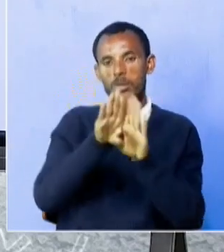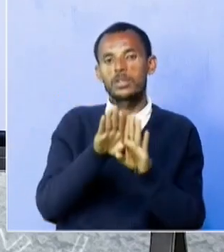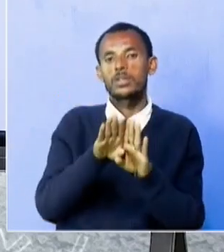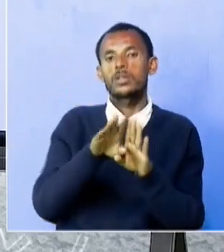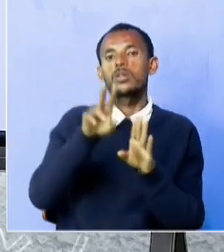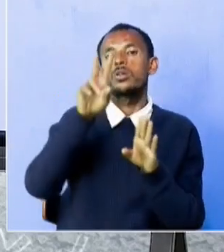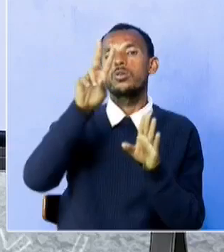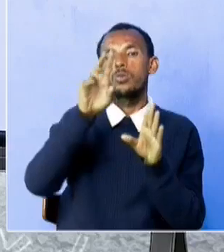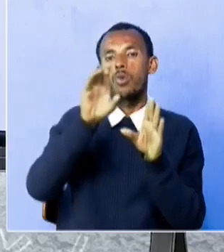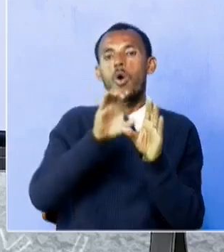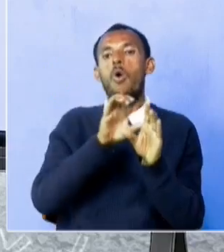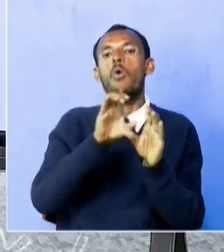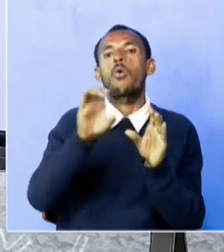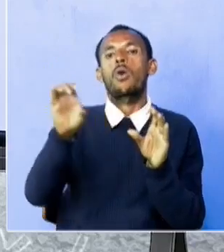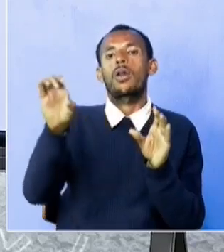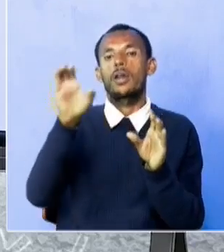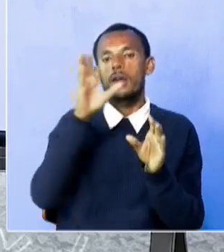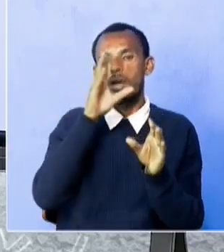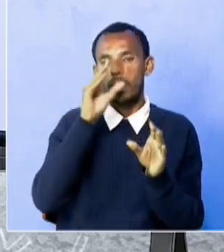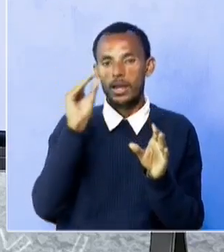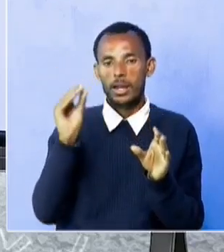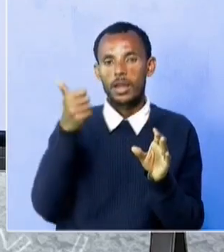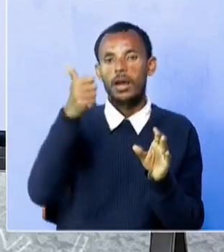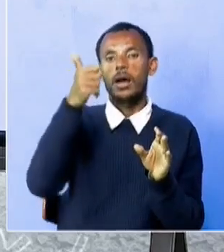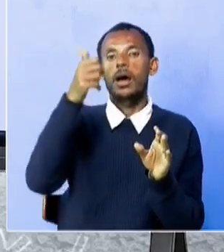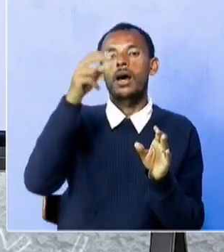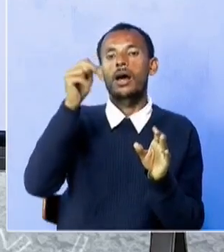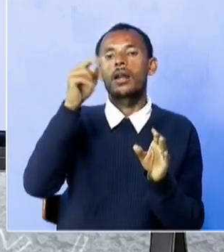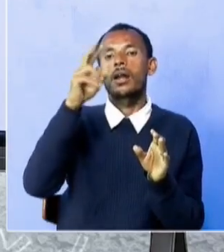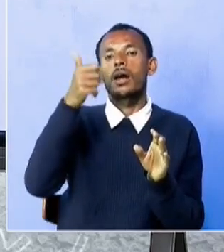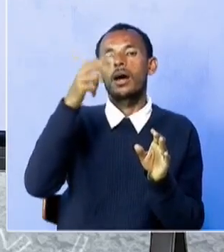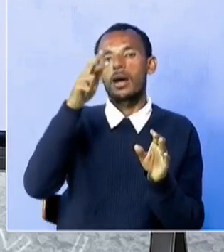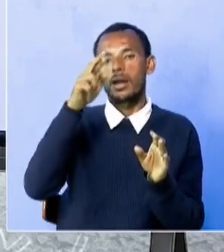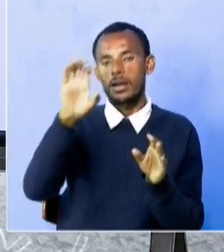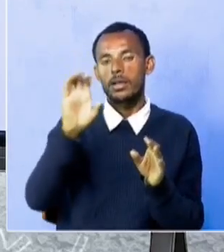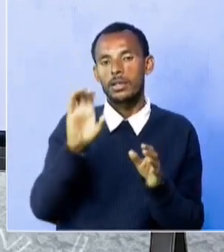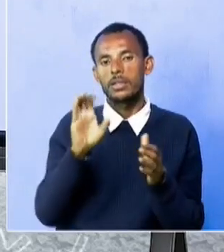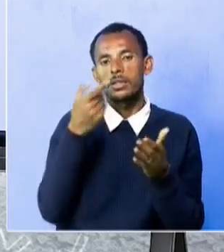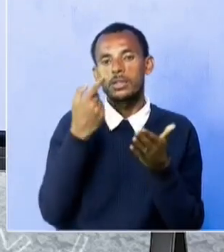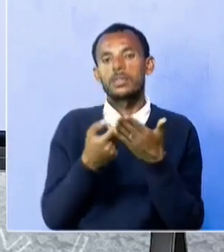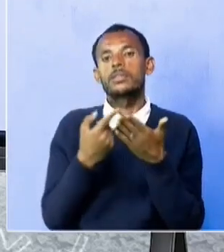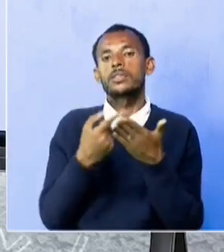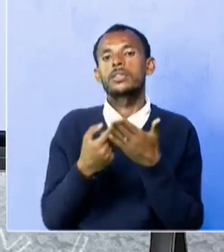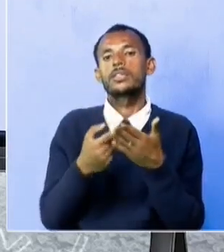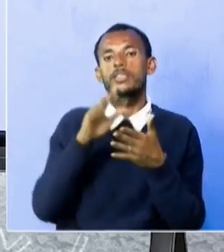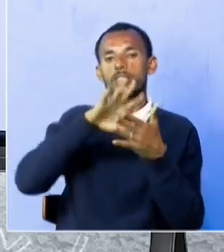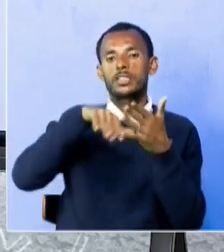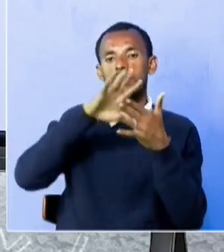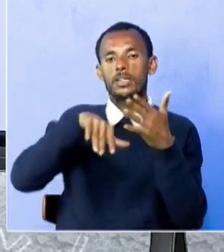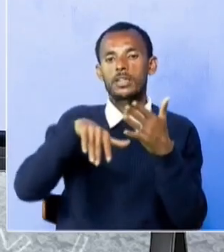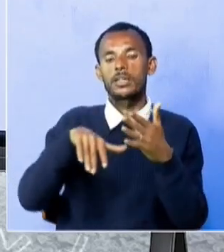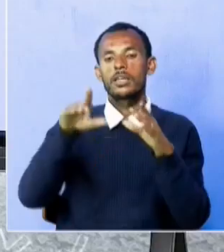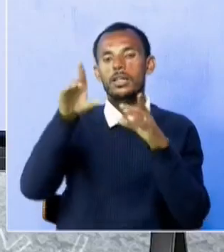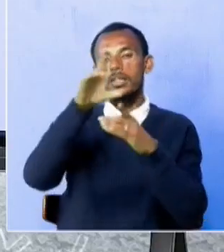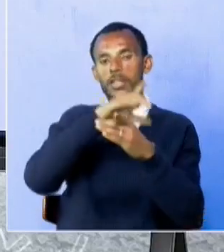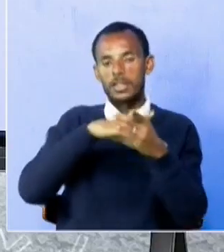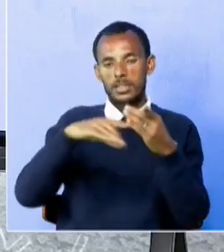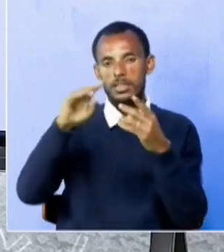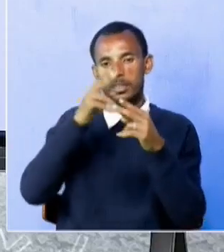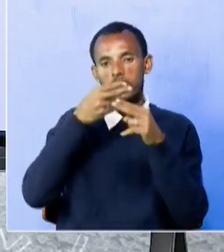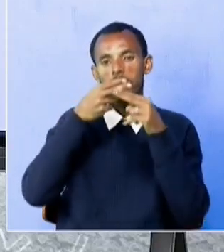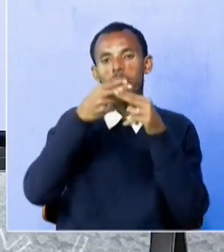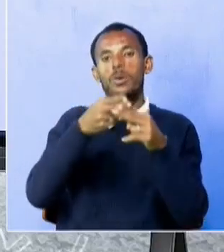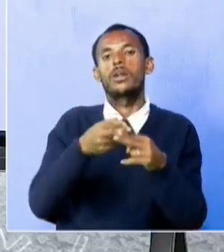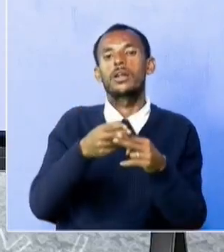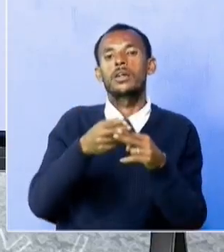chord, and an arc, right? So this shaded region is considered as a sector based